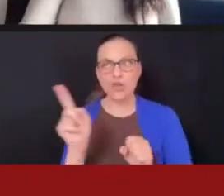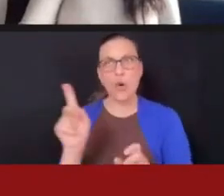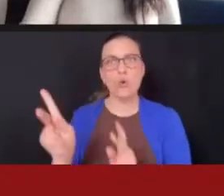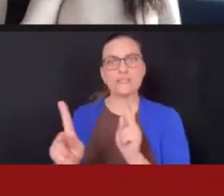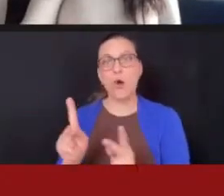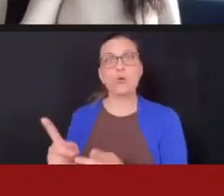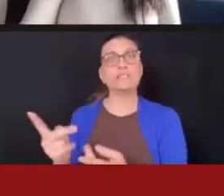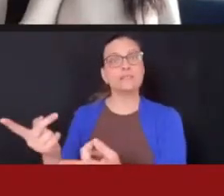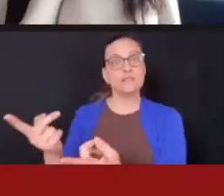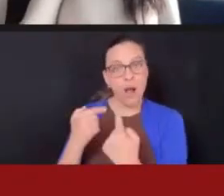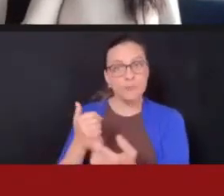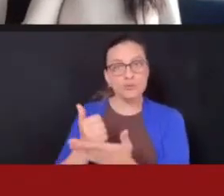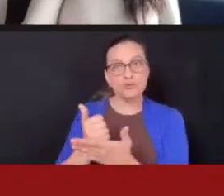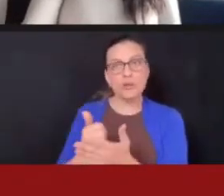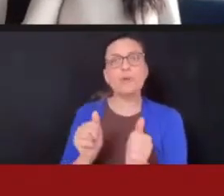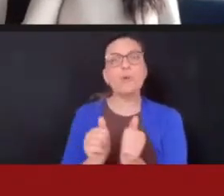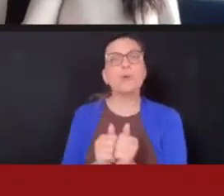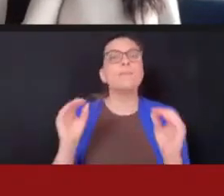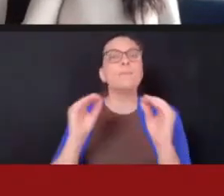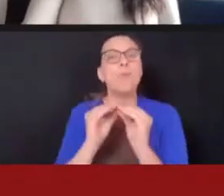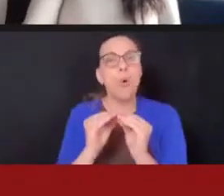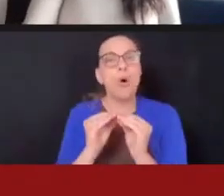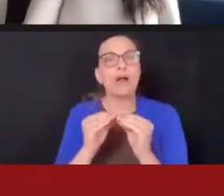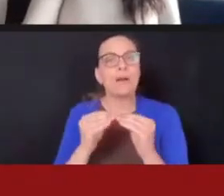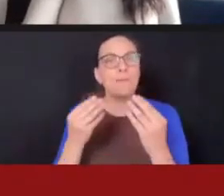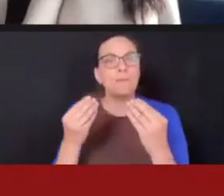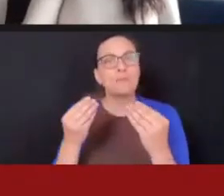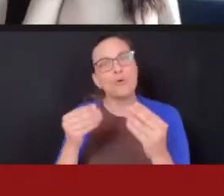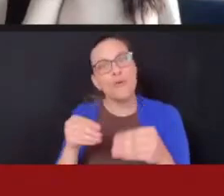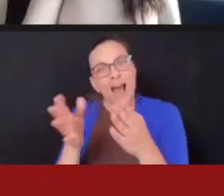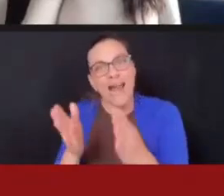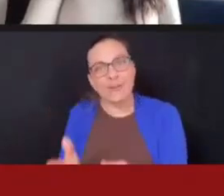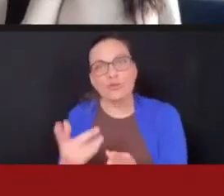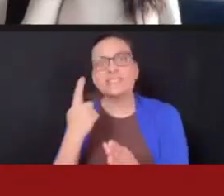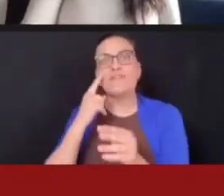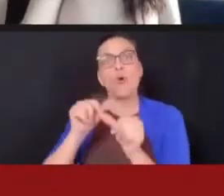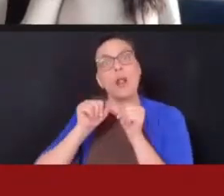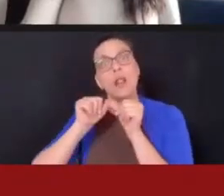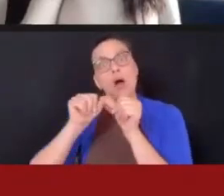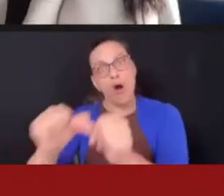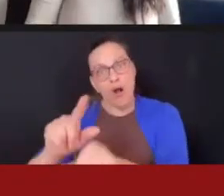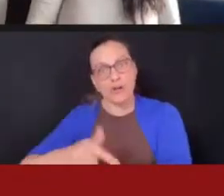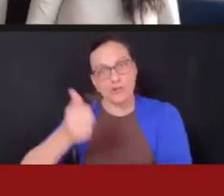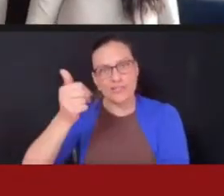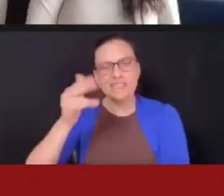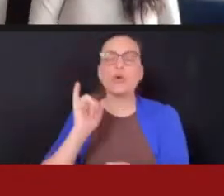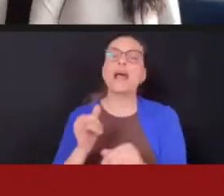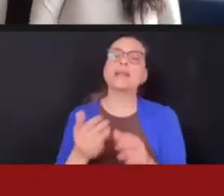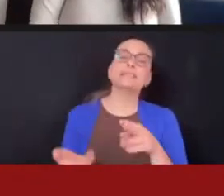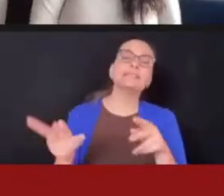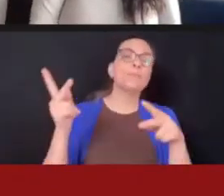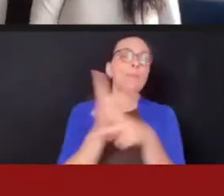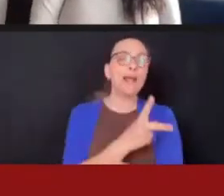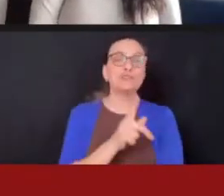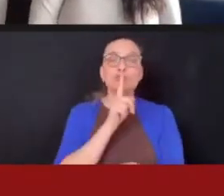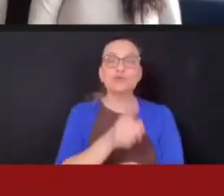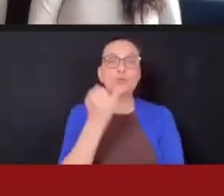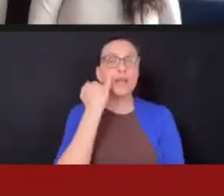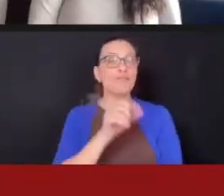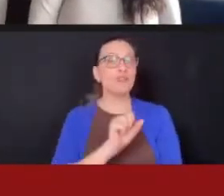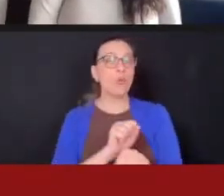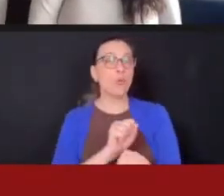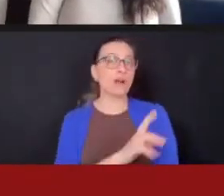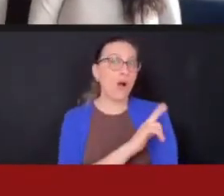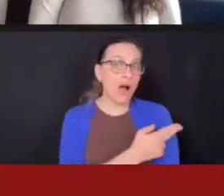for longer, right? So this is especially true if you work in a hospital setting, if you work in a high acuity setting, you're going to